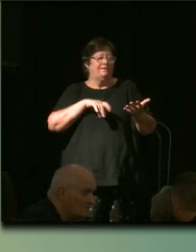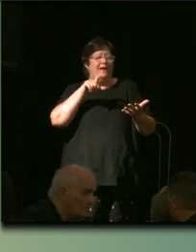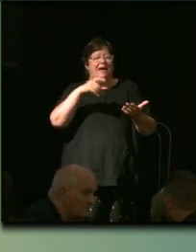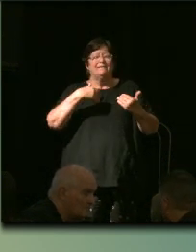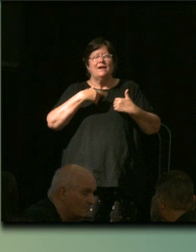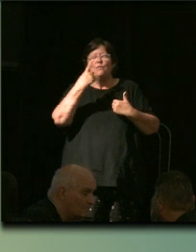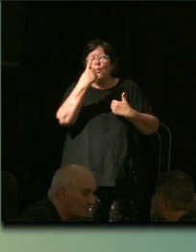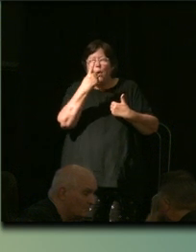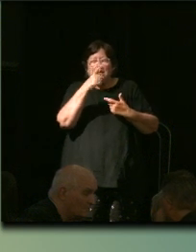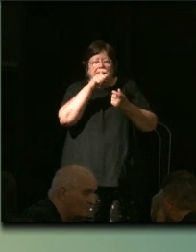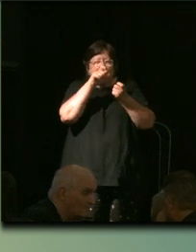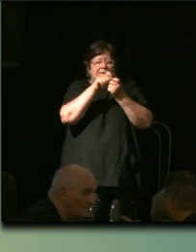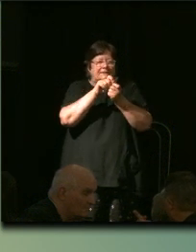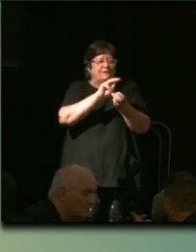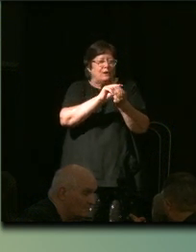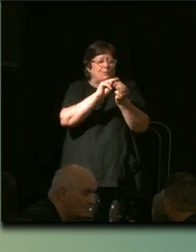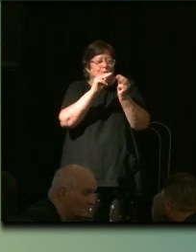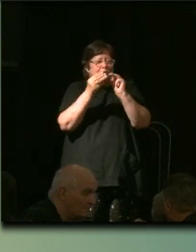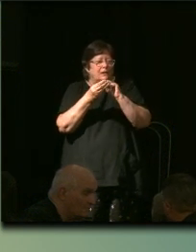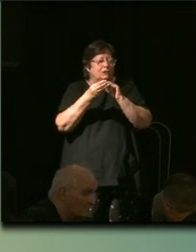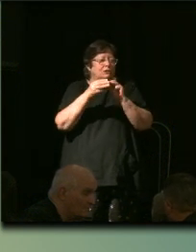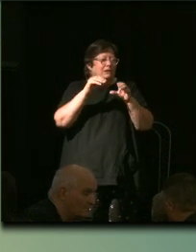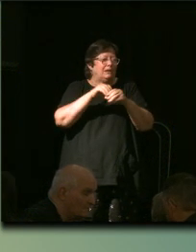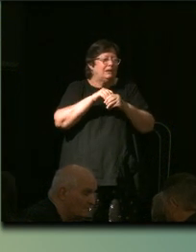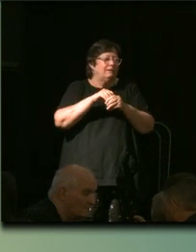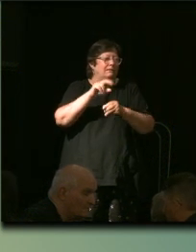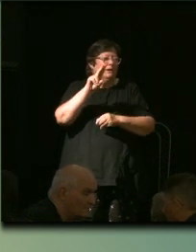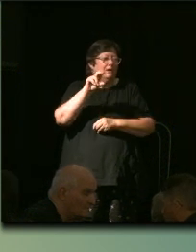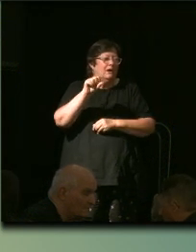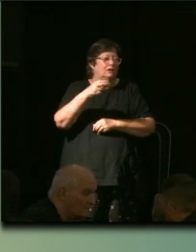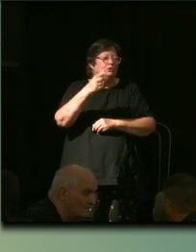specific mutation in the USH1C gene.